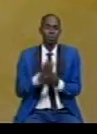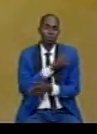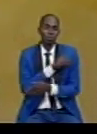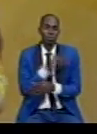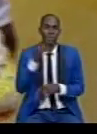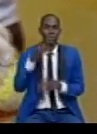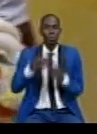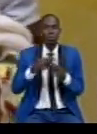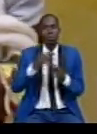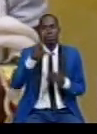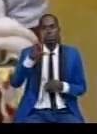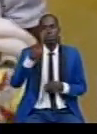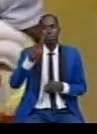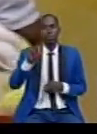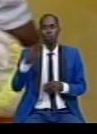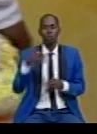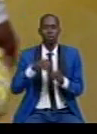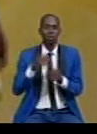2017. I stayed for that